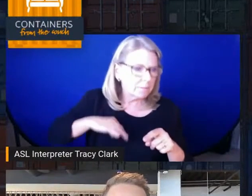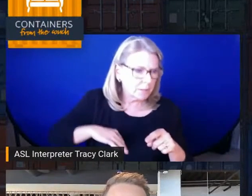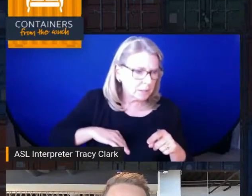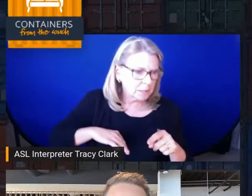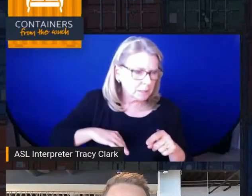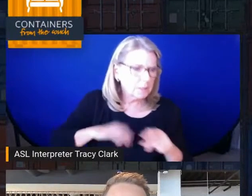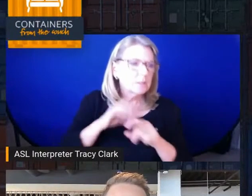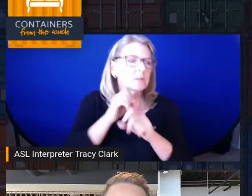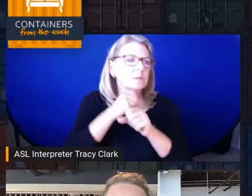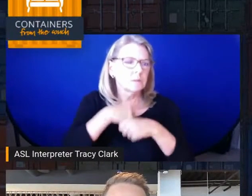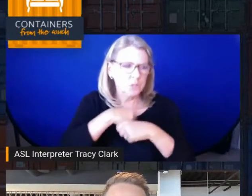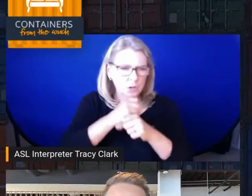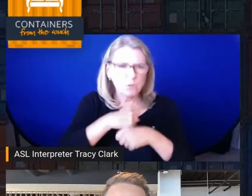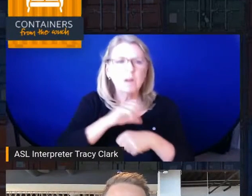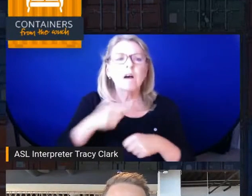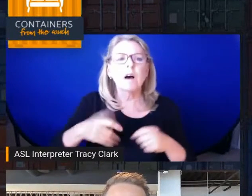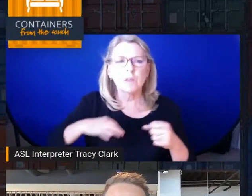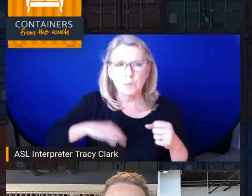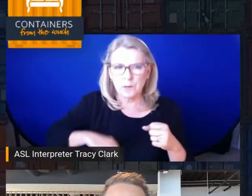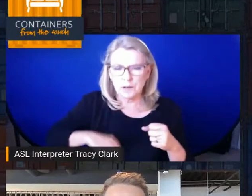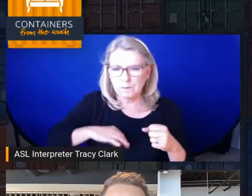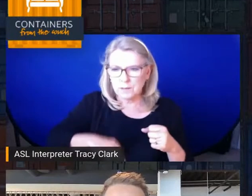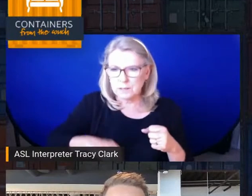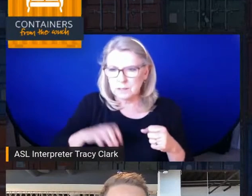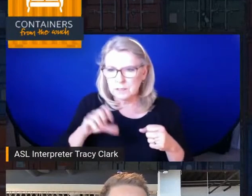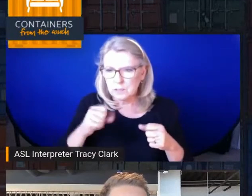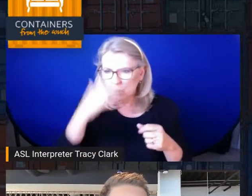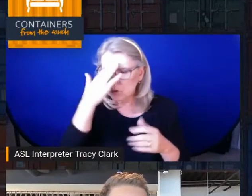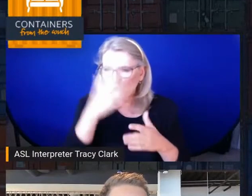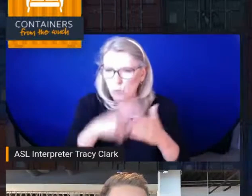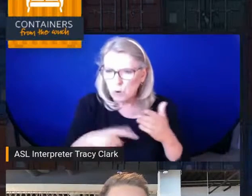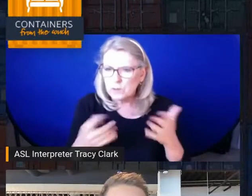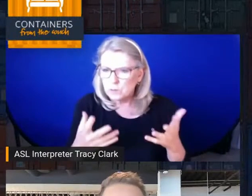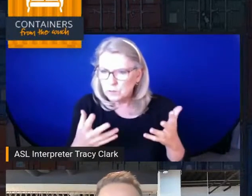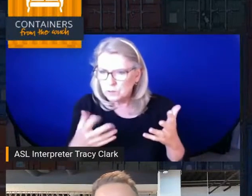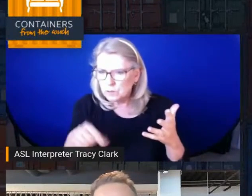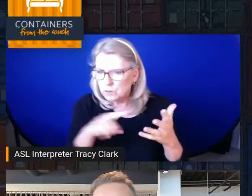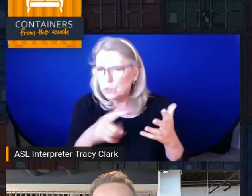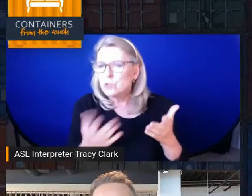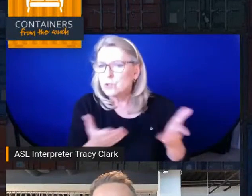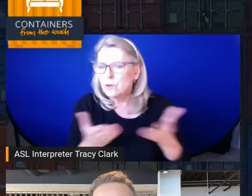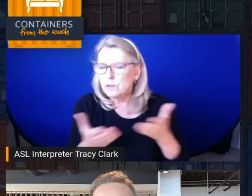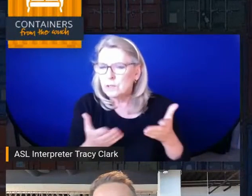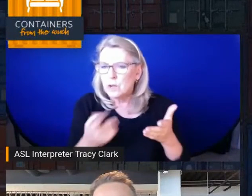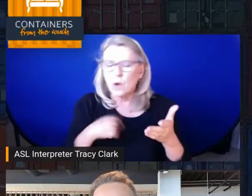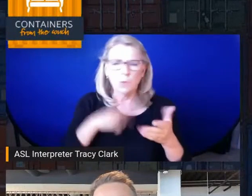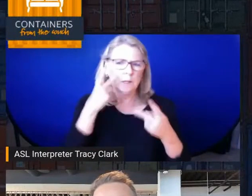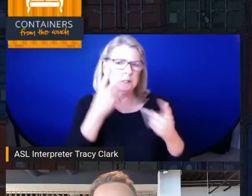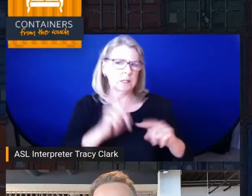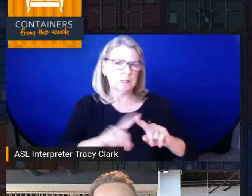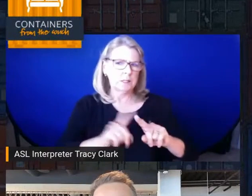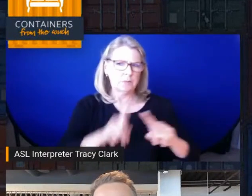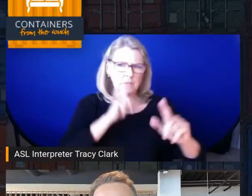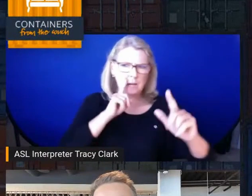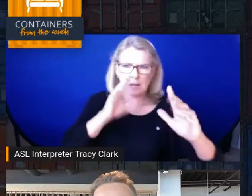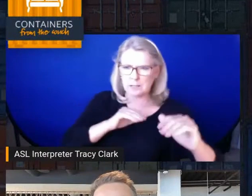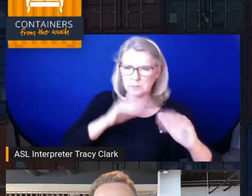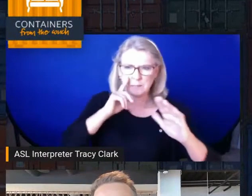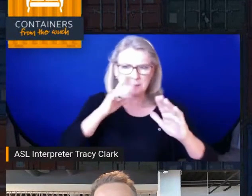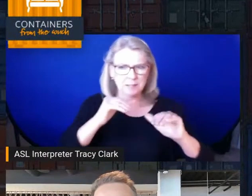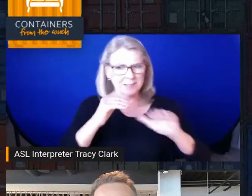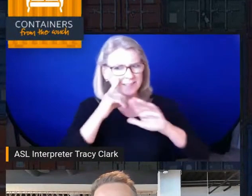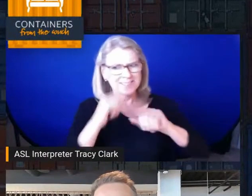is no one single answer. We see indeed different expectations. So depending on the client, depending on